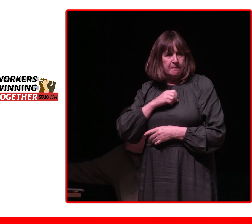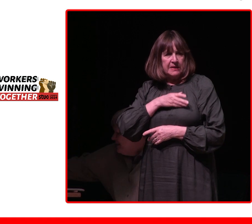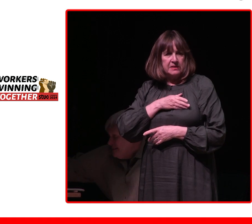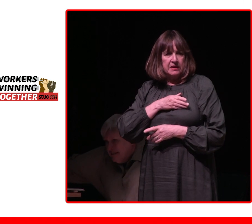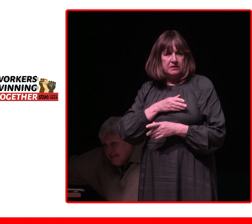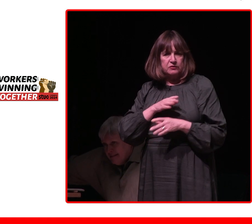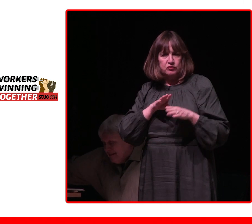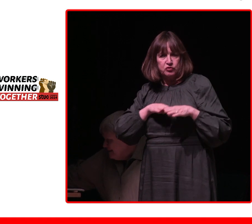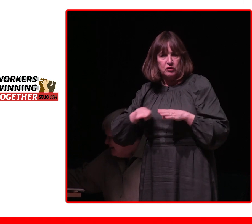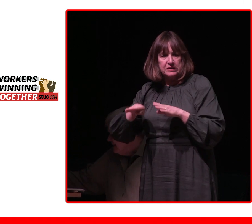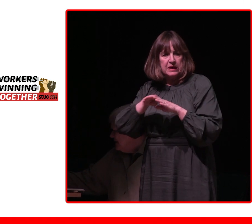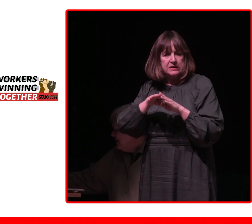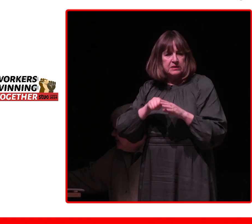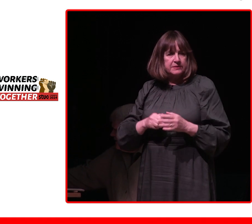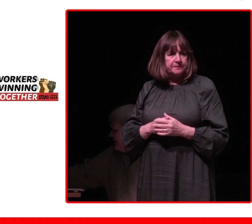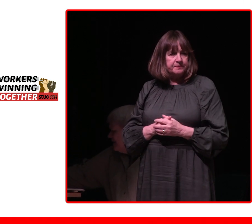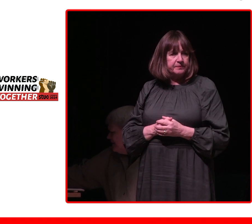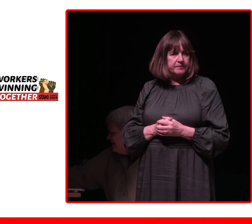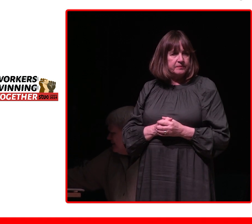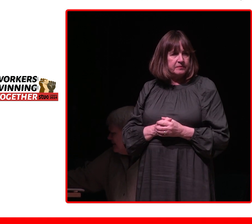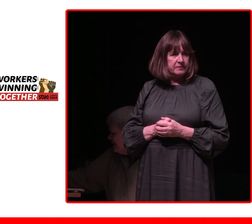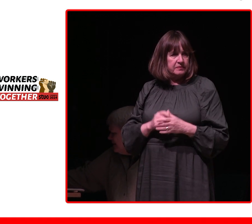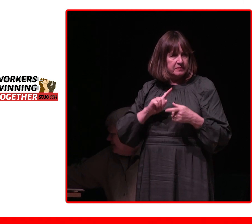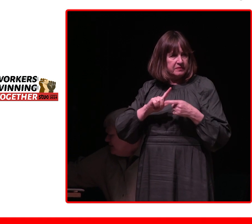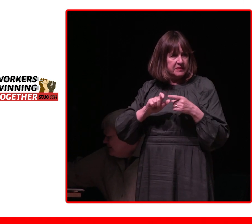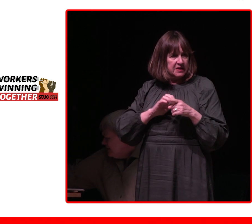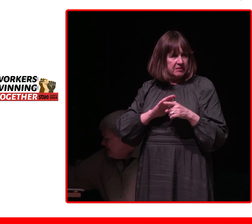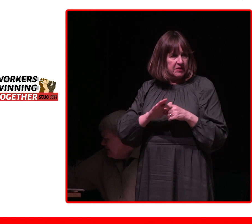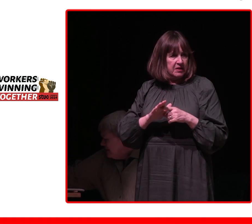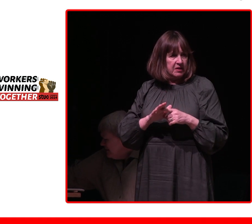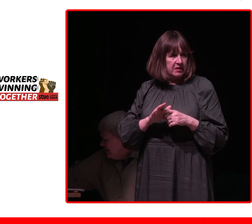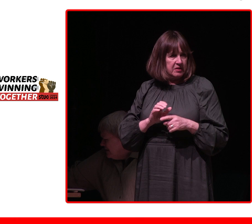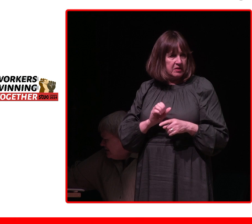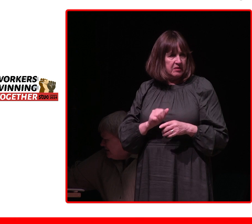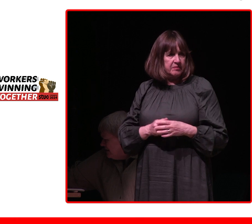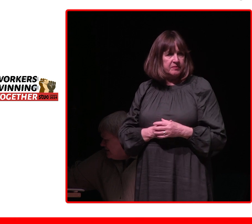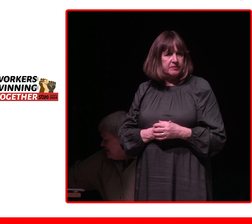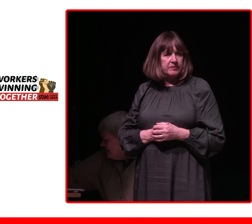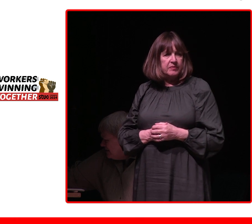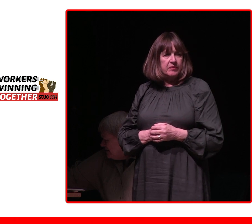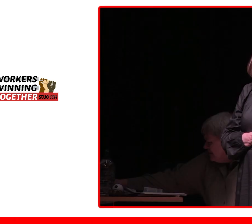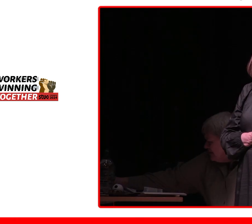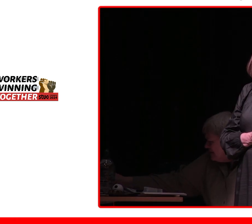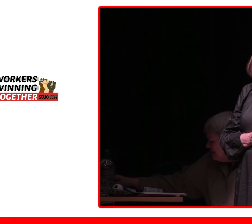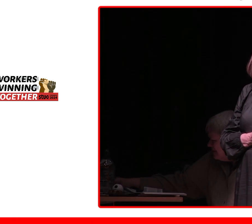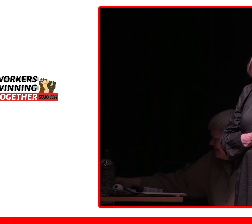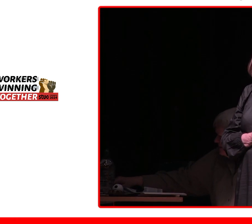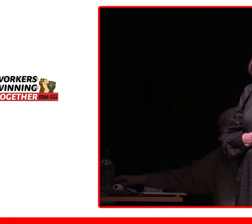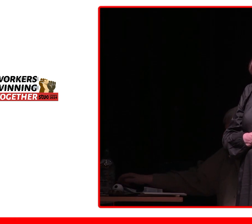Solidarity, moved by Edinburgh Trade Union Council. Can I see the mover? Thank you.